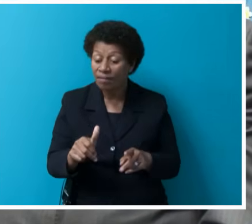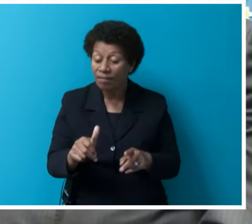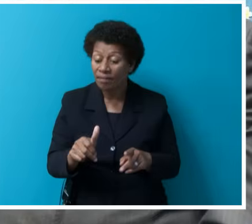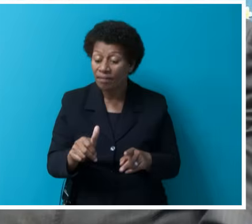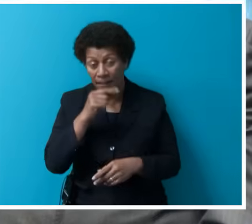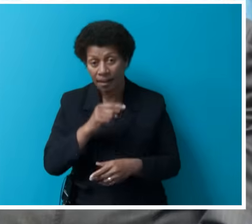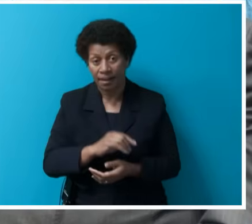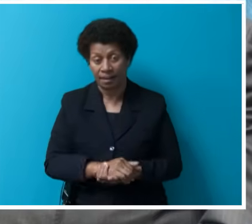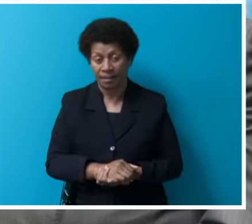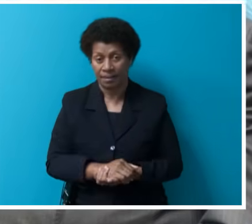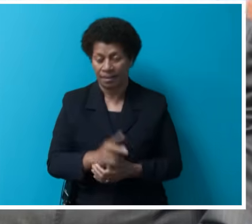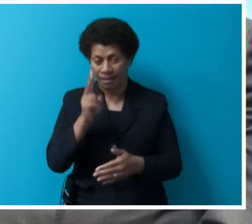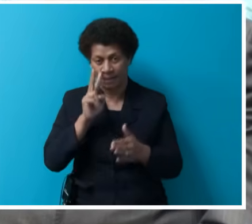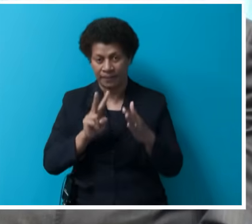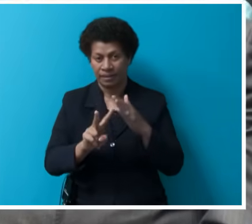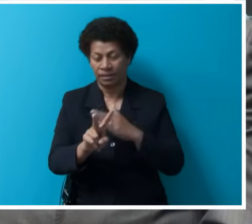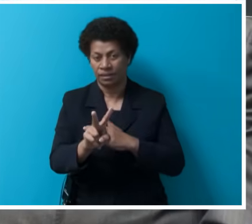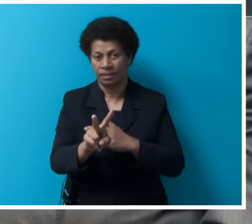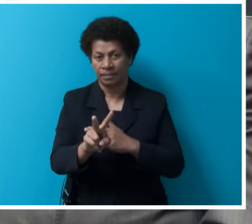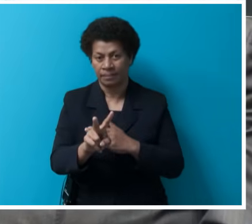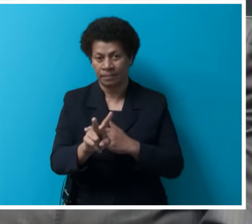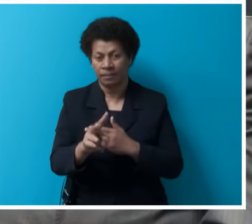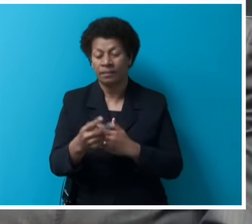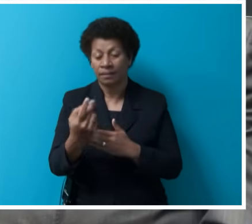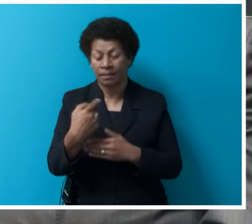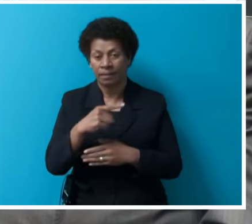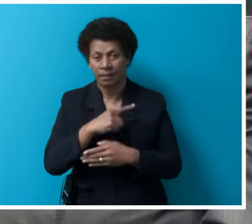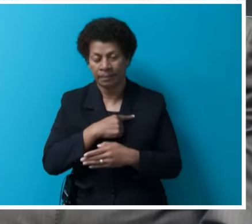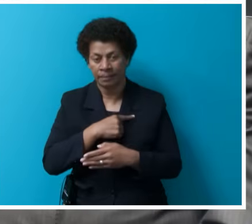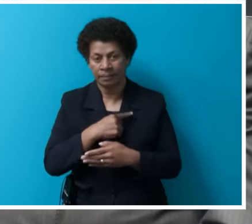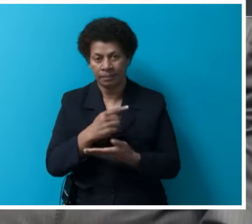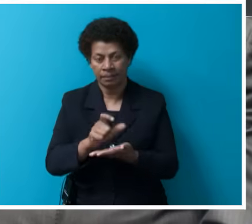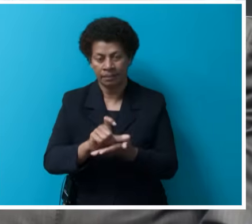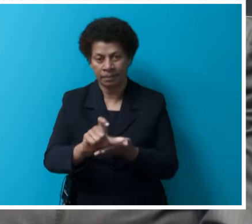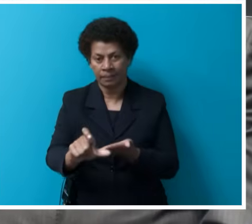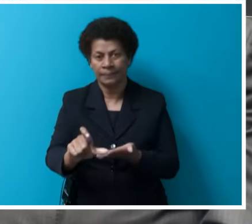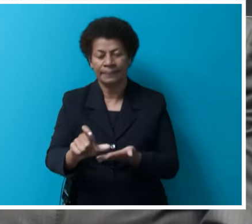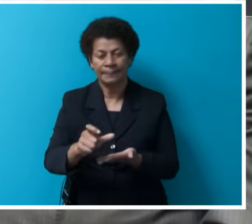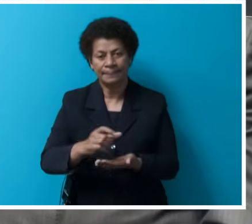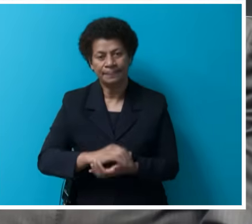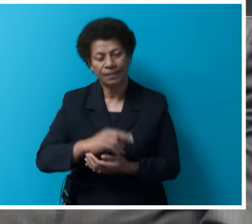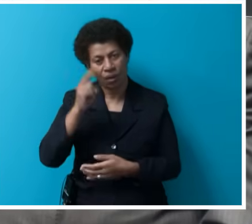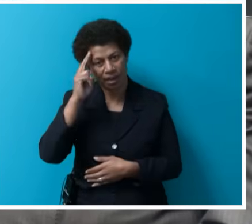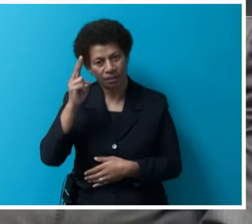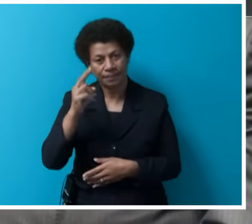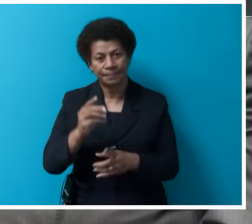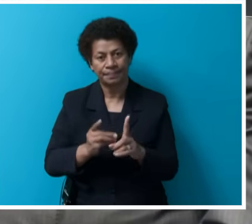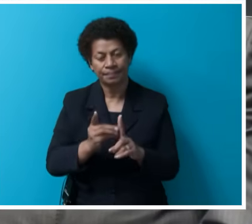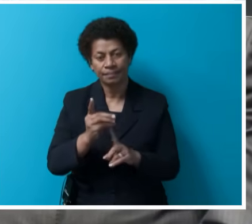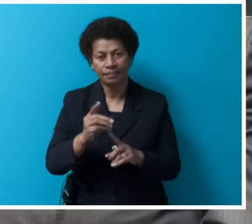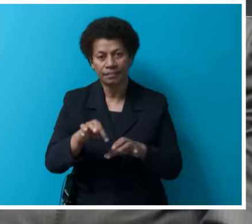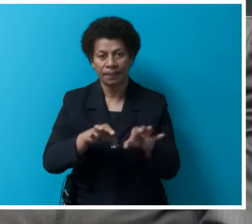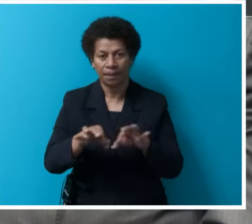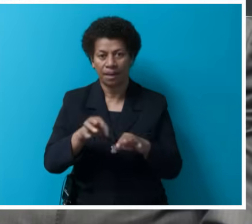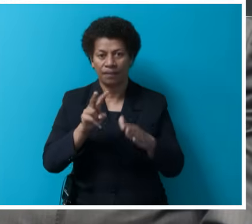our National Development Plan, Vision 2050, of making this country a high-income